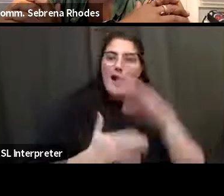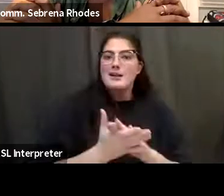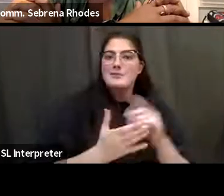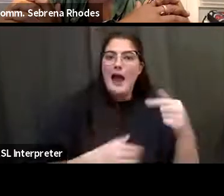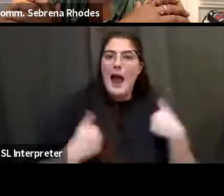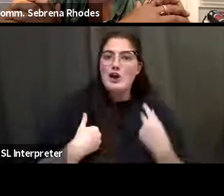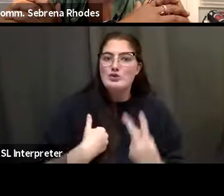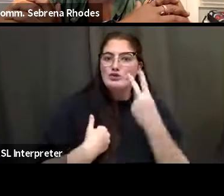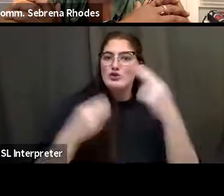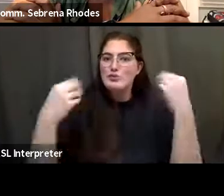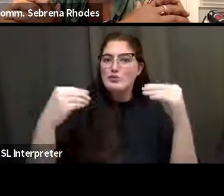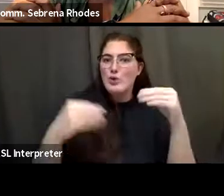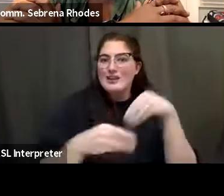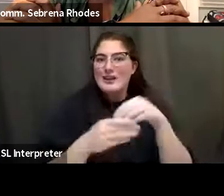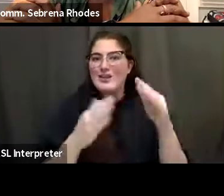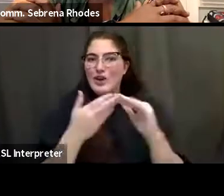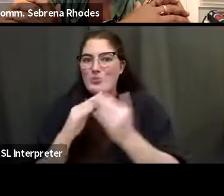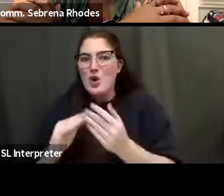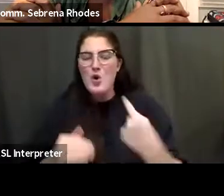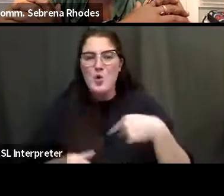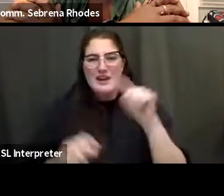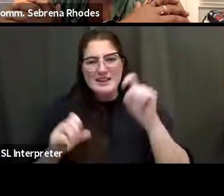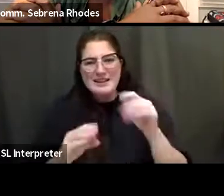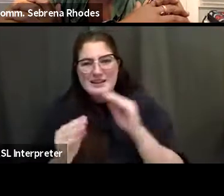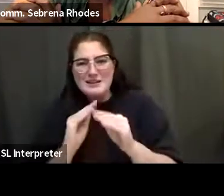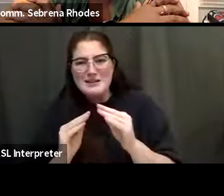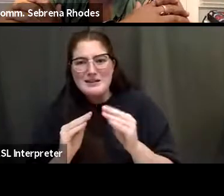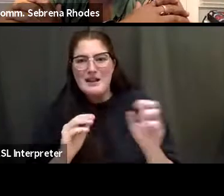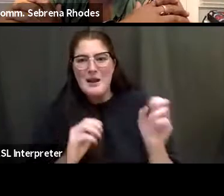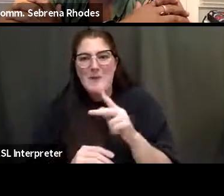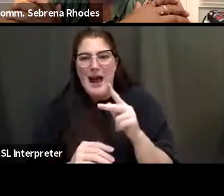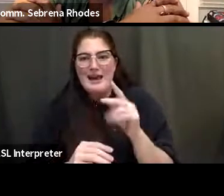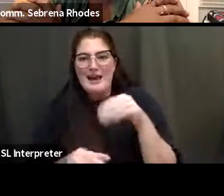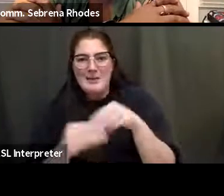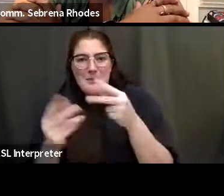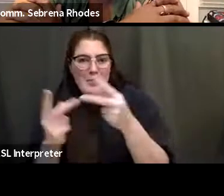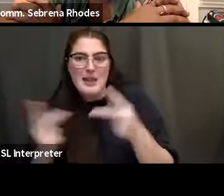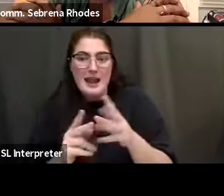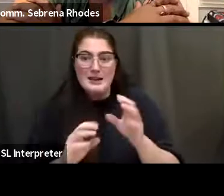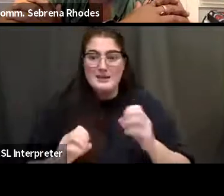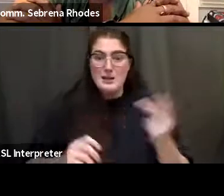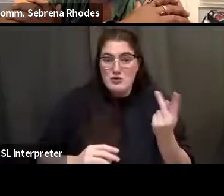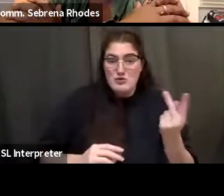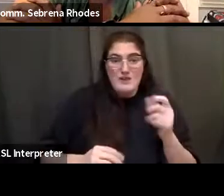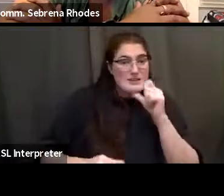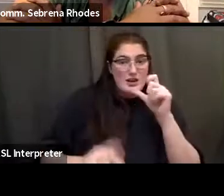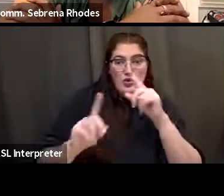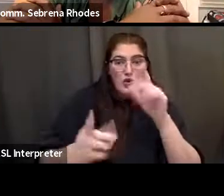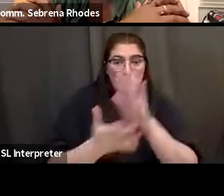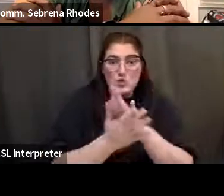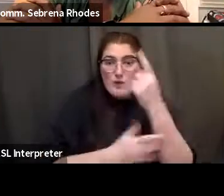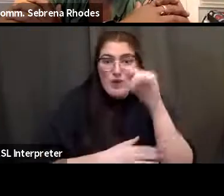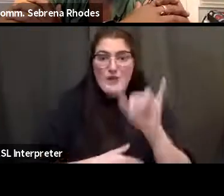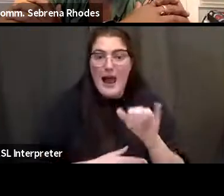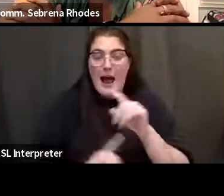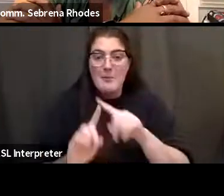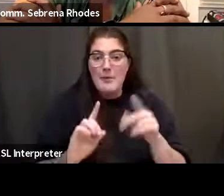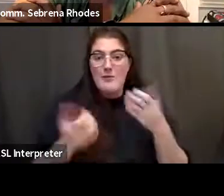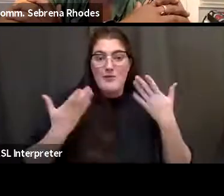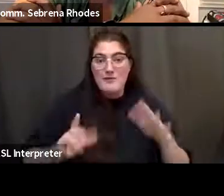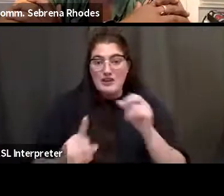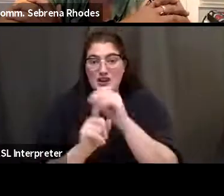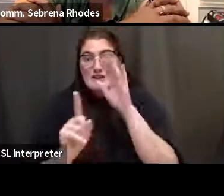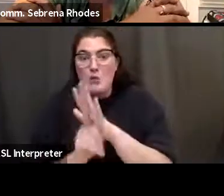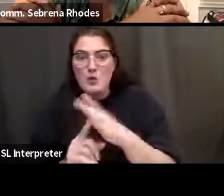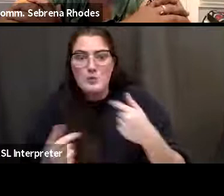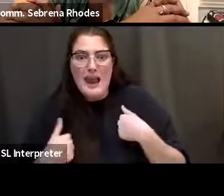get those things back in place. And neither one of us went to school for that. But the thing is, once we were exposed to it and we had a